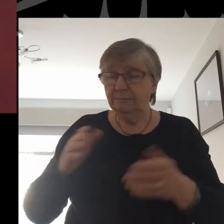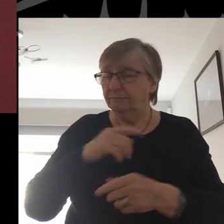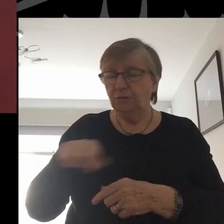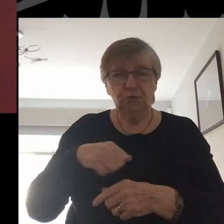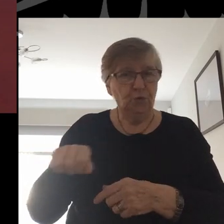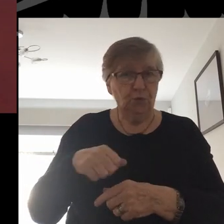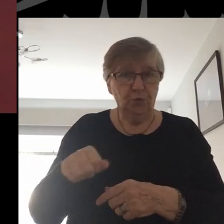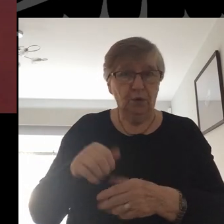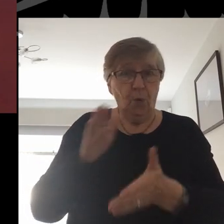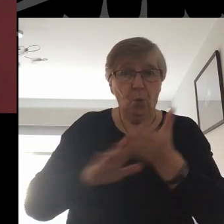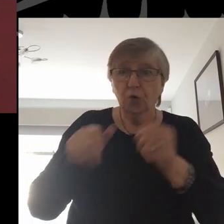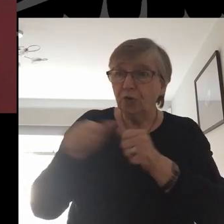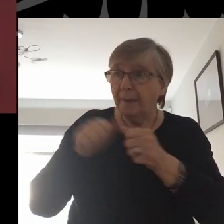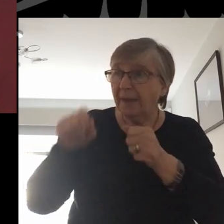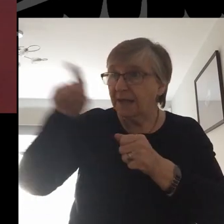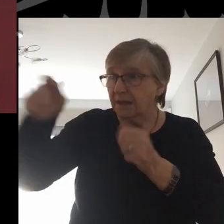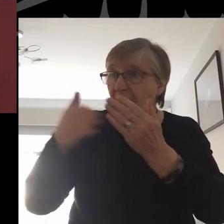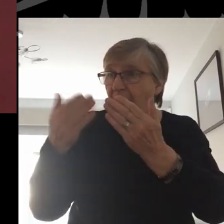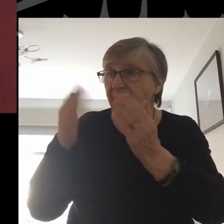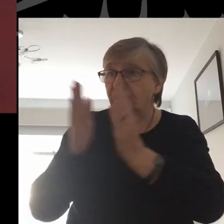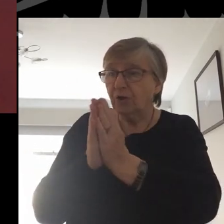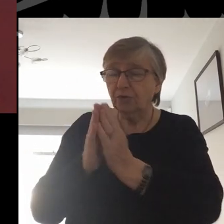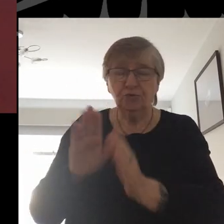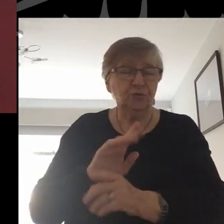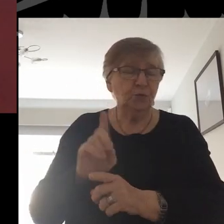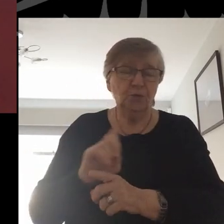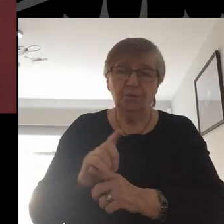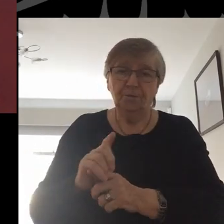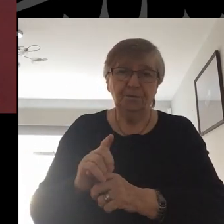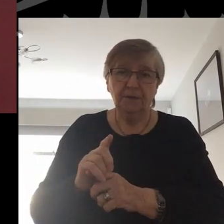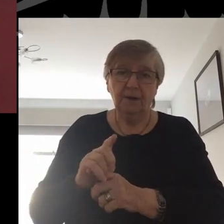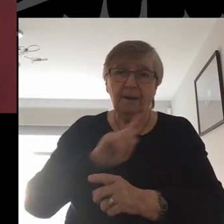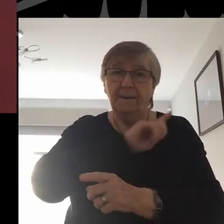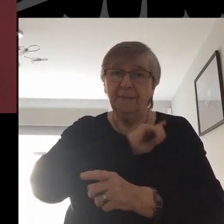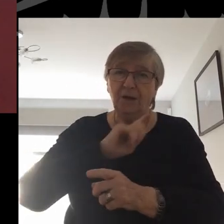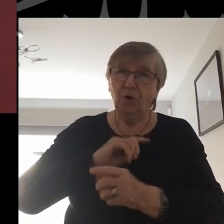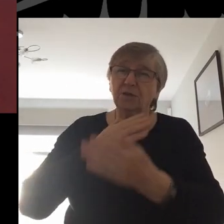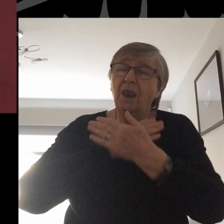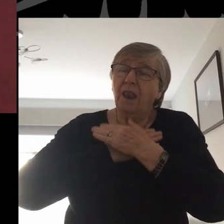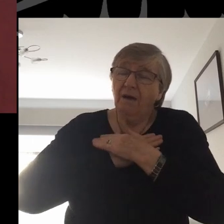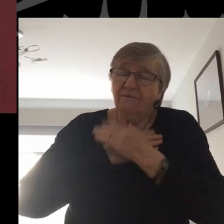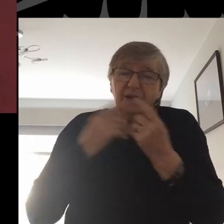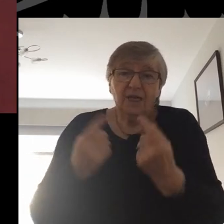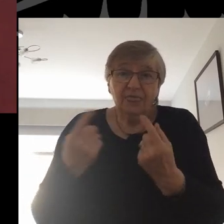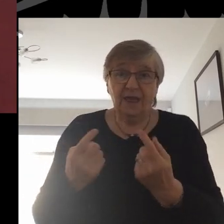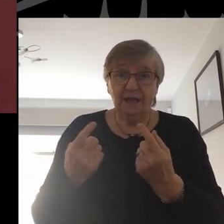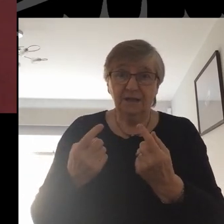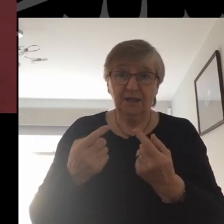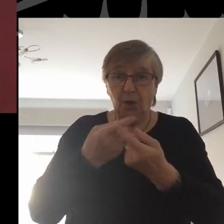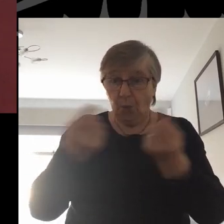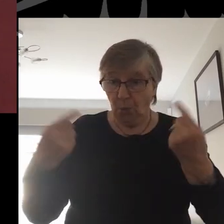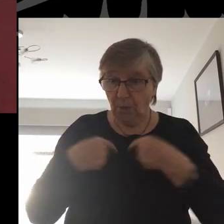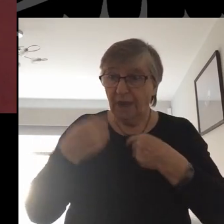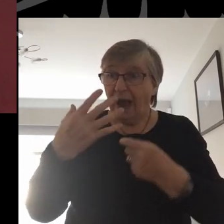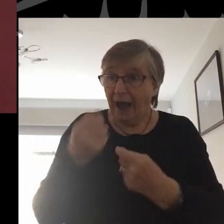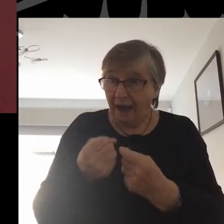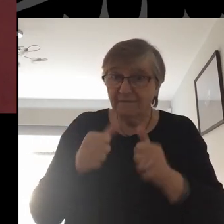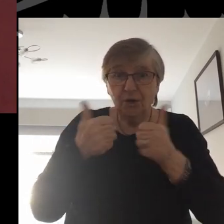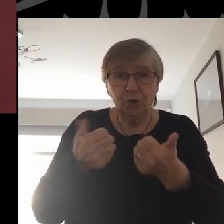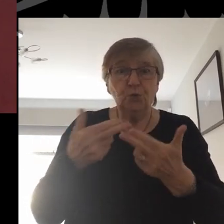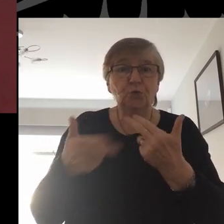than another church down the road? No. But because the loving thing is to say, we have something that's good